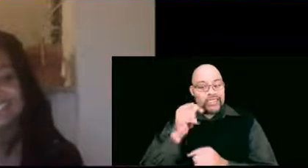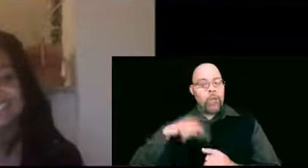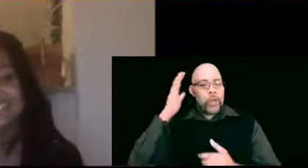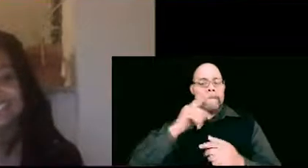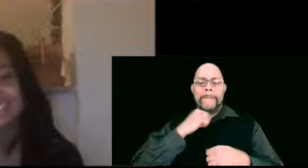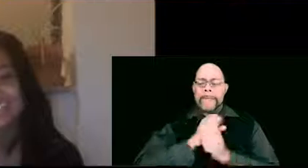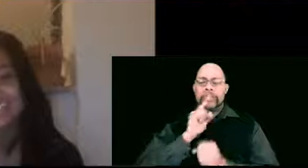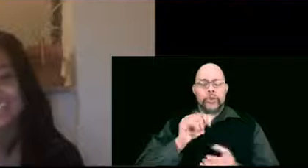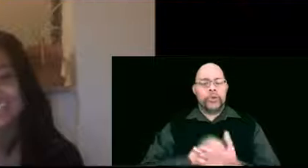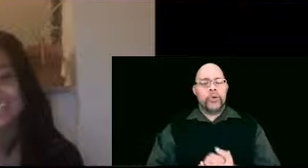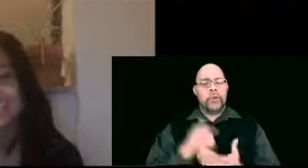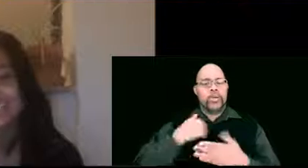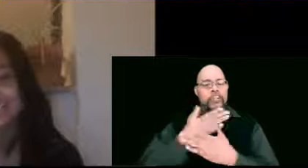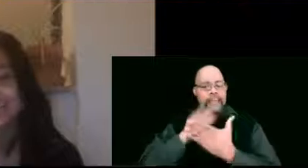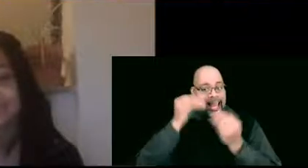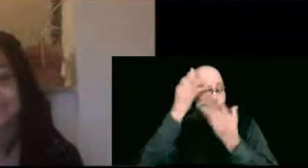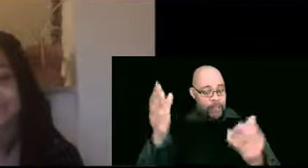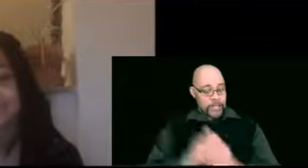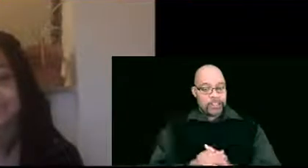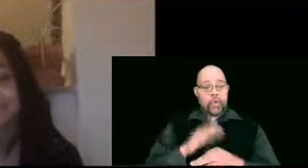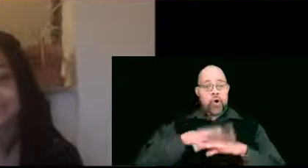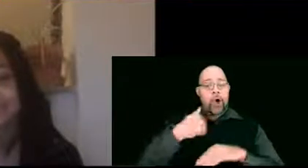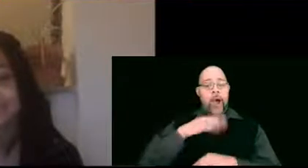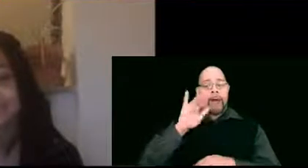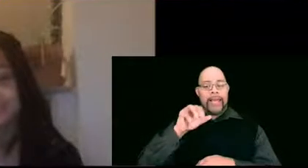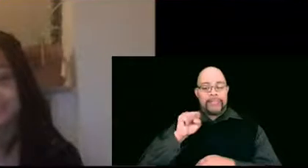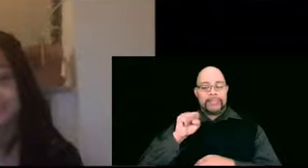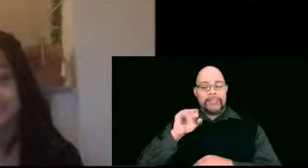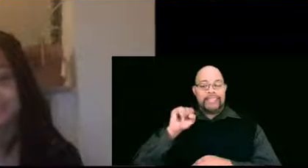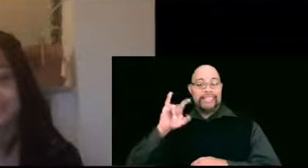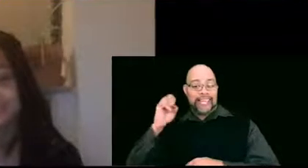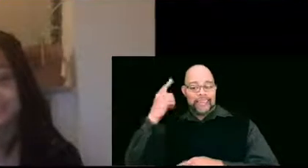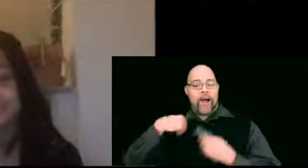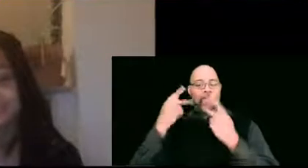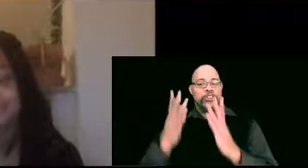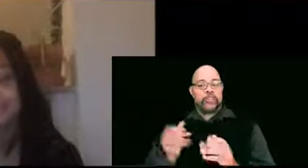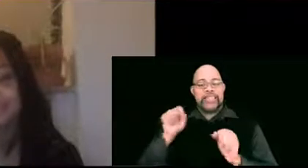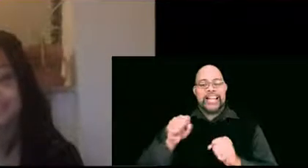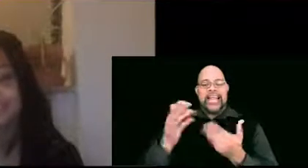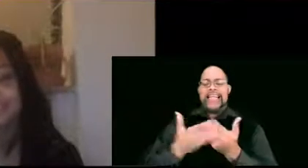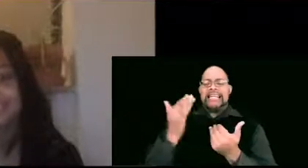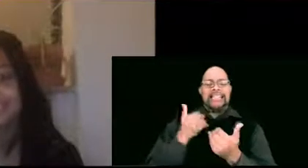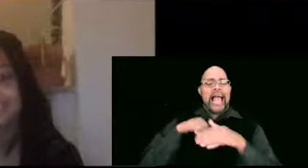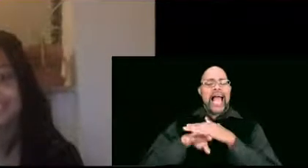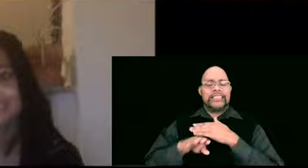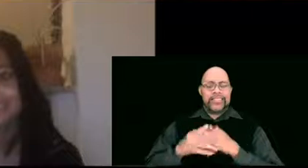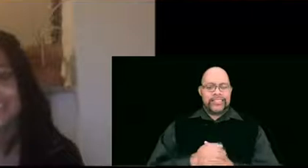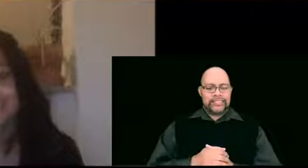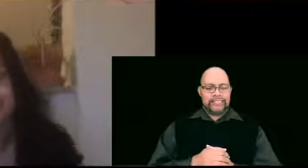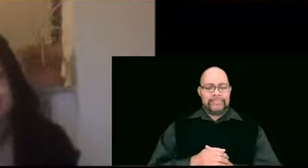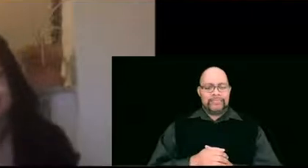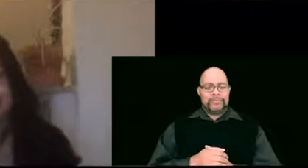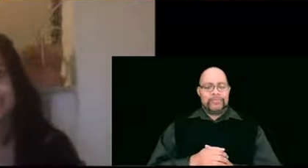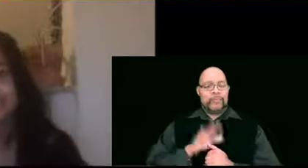Got it. And we'll be sure to share that information on our BIMS sites too for our visitors, so they can easily